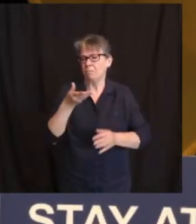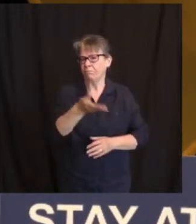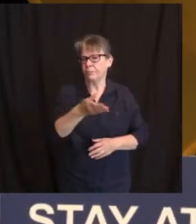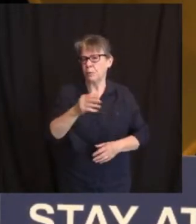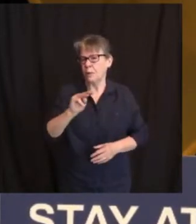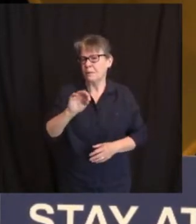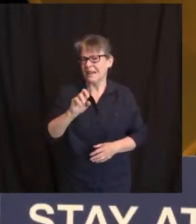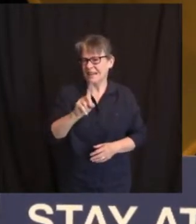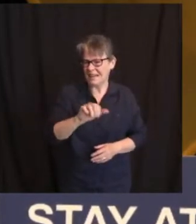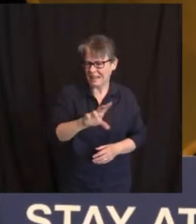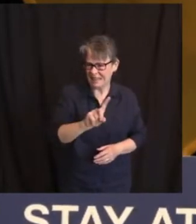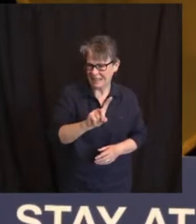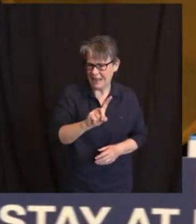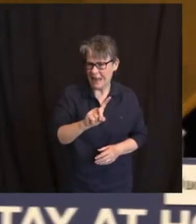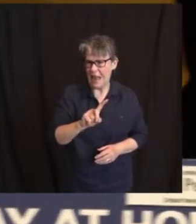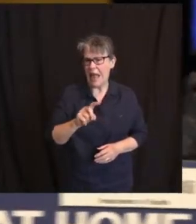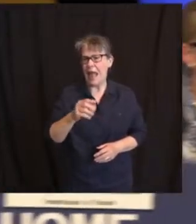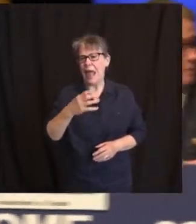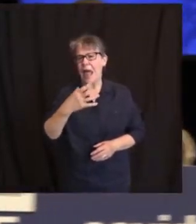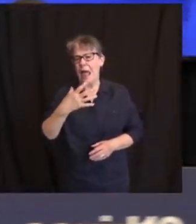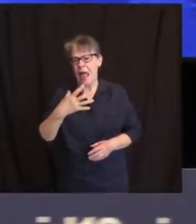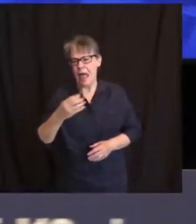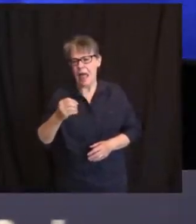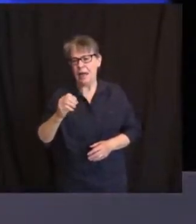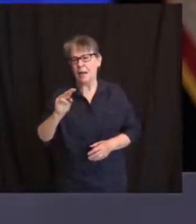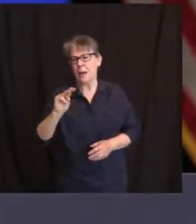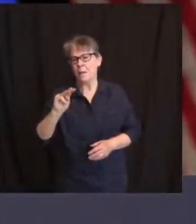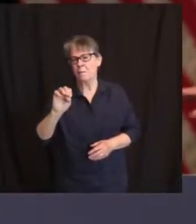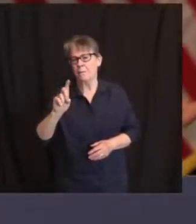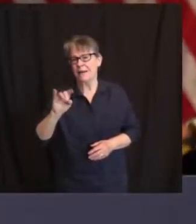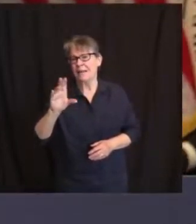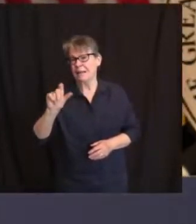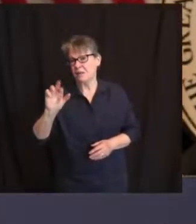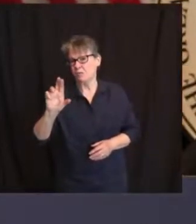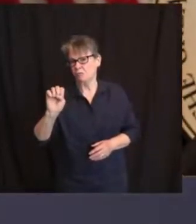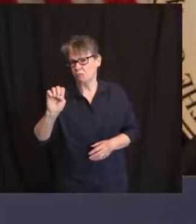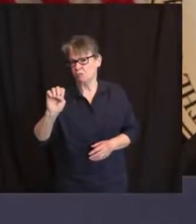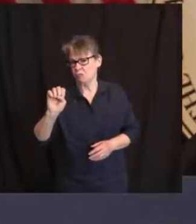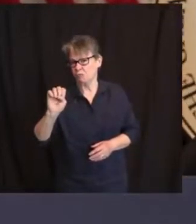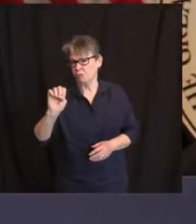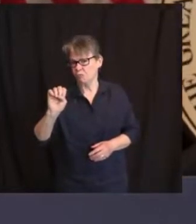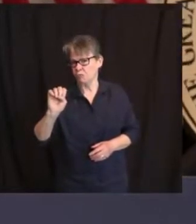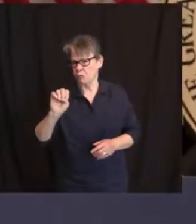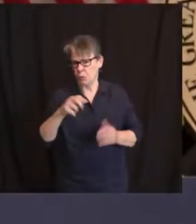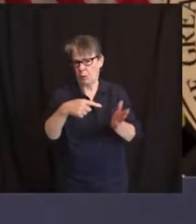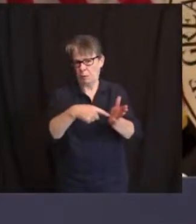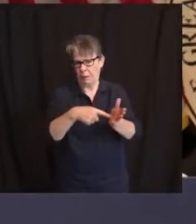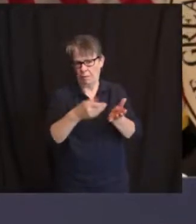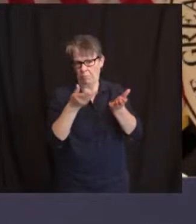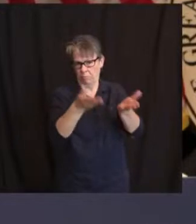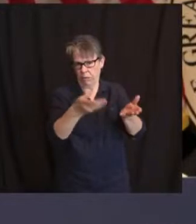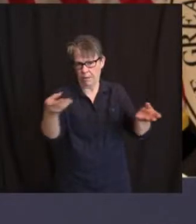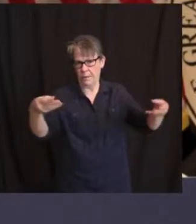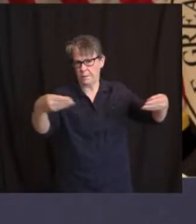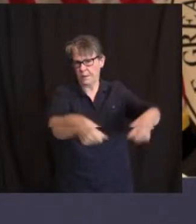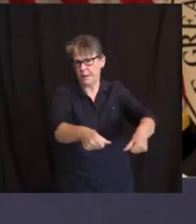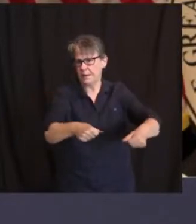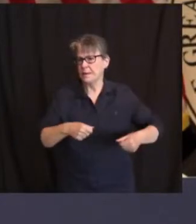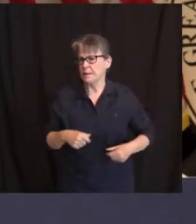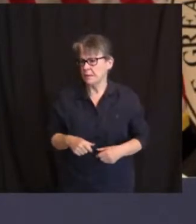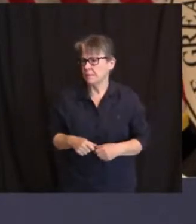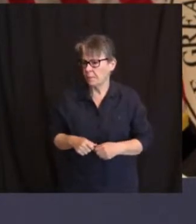testing. And remember, the target date to get universal testing and LTCs, including staff, is May 26th, right? But